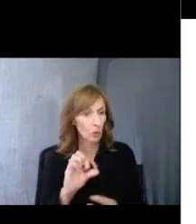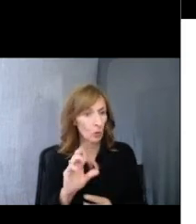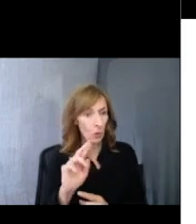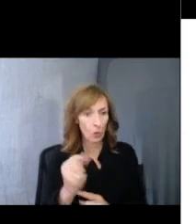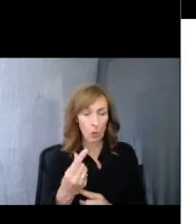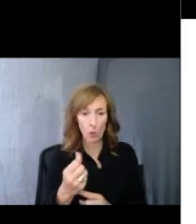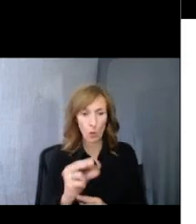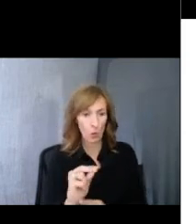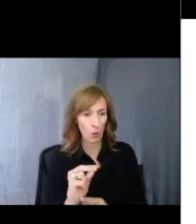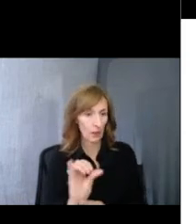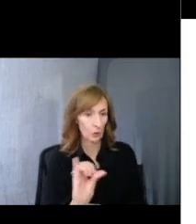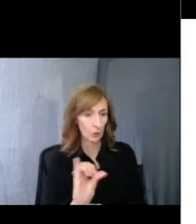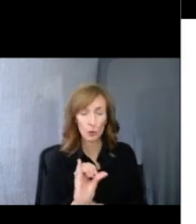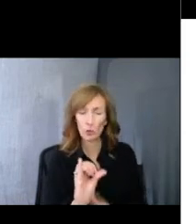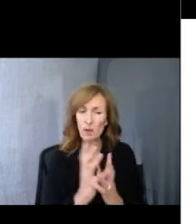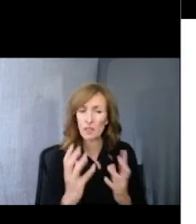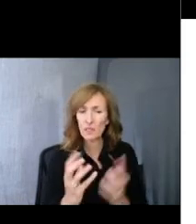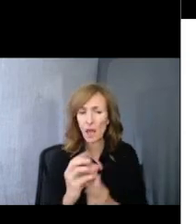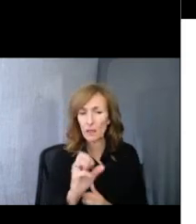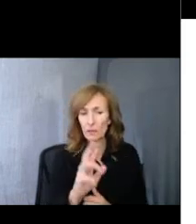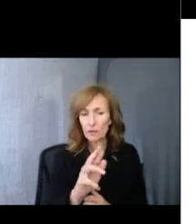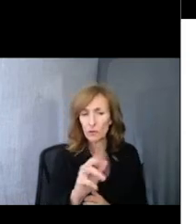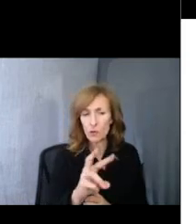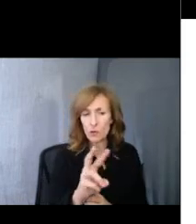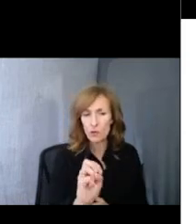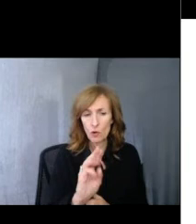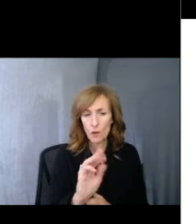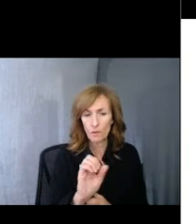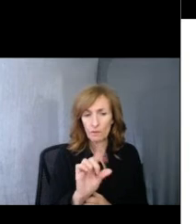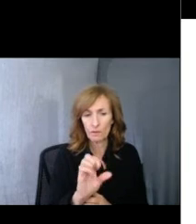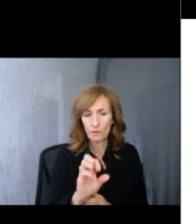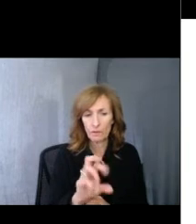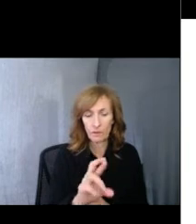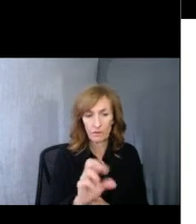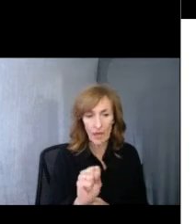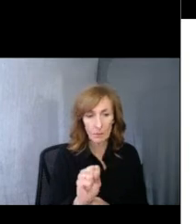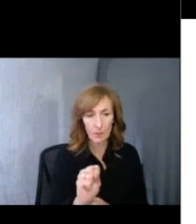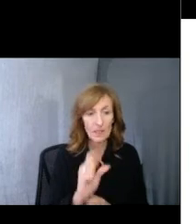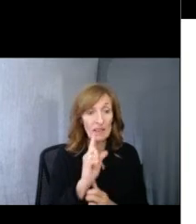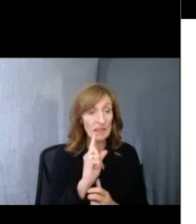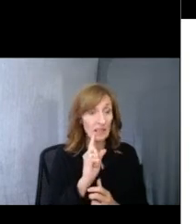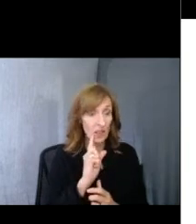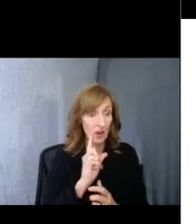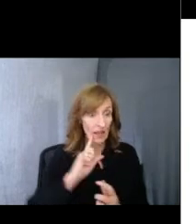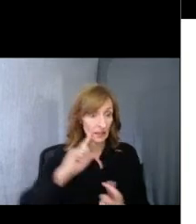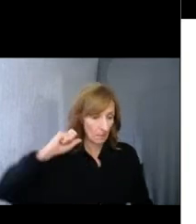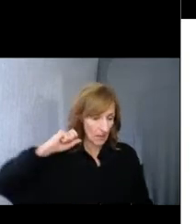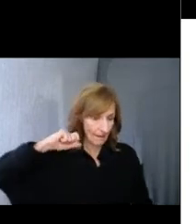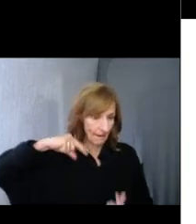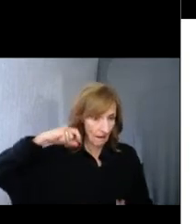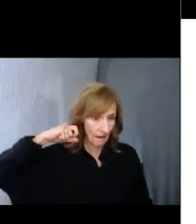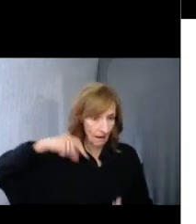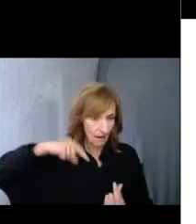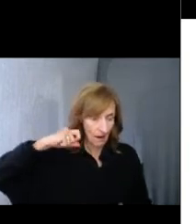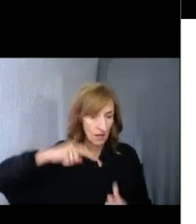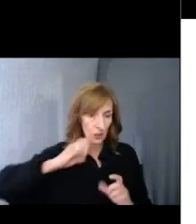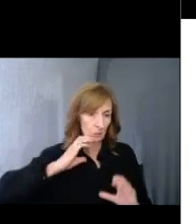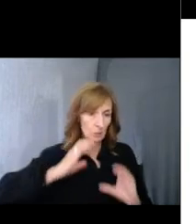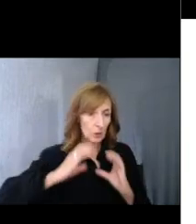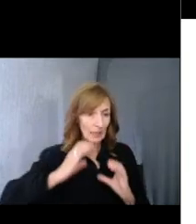nerve fibers because there has to be coordination between the bladder and the urethra. We're not really going to talk